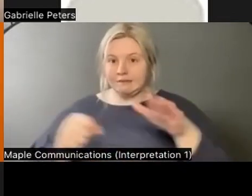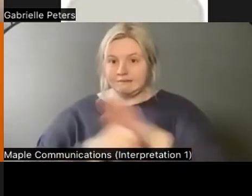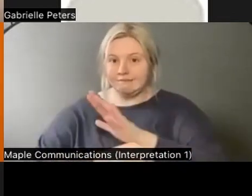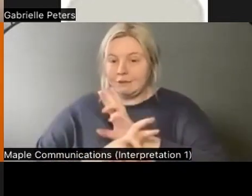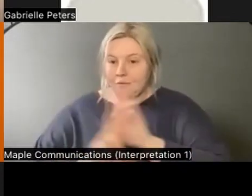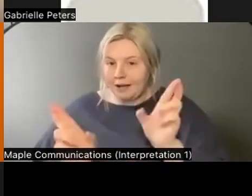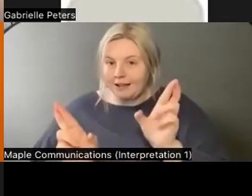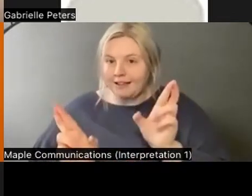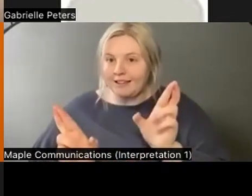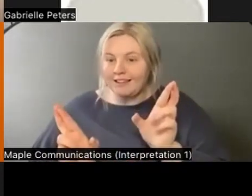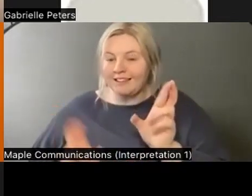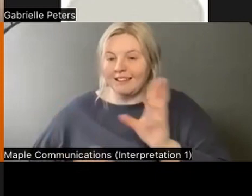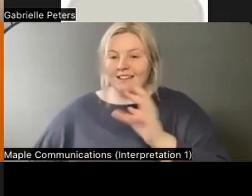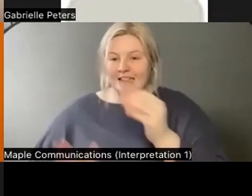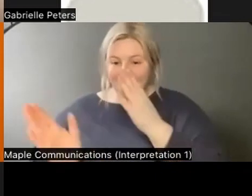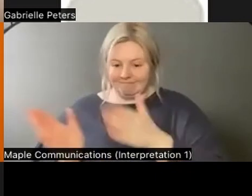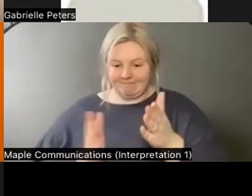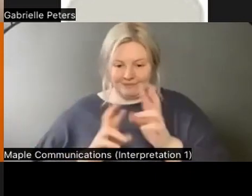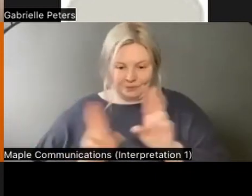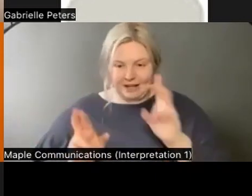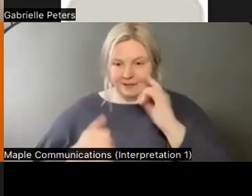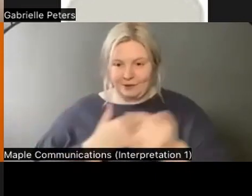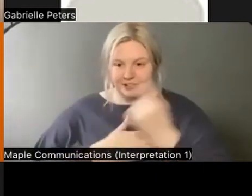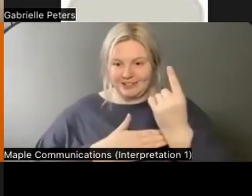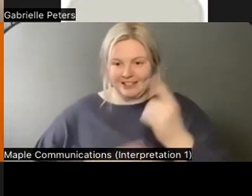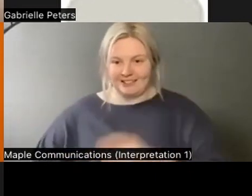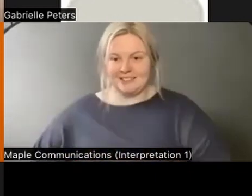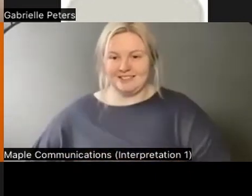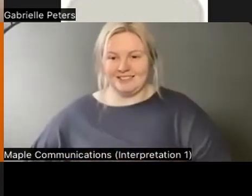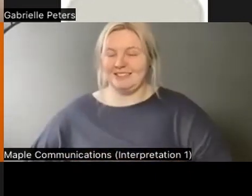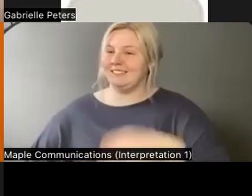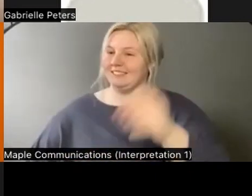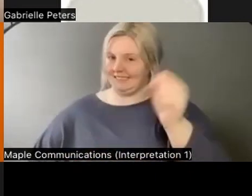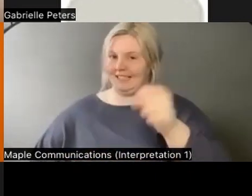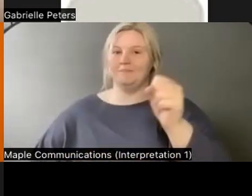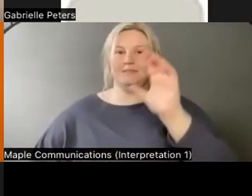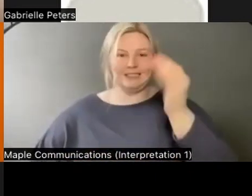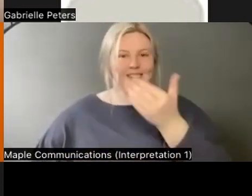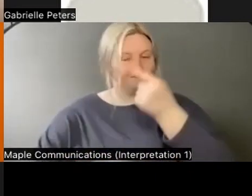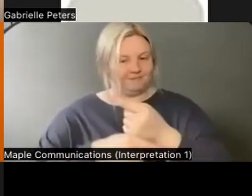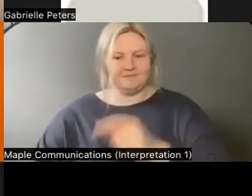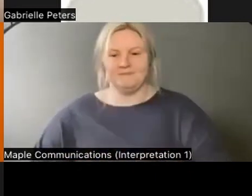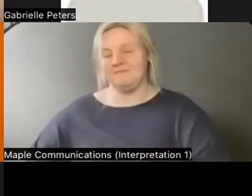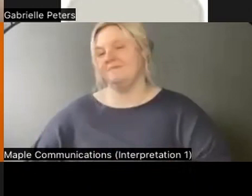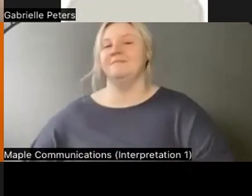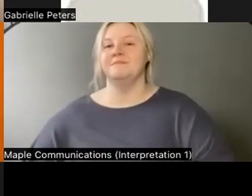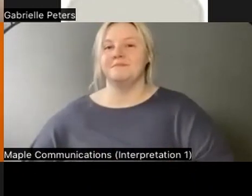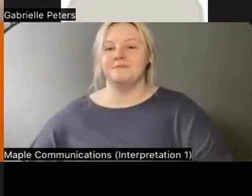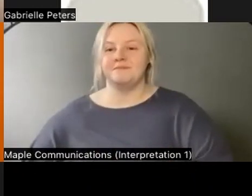been properly arranged for the day. Yep, she appears to be. So I think